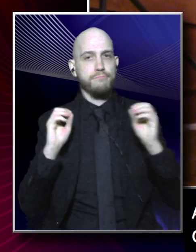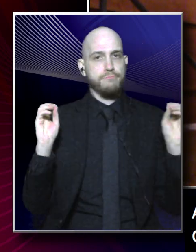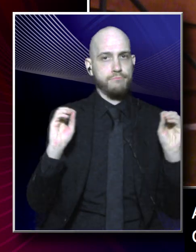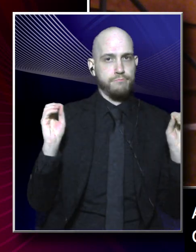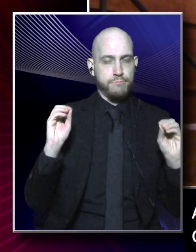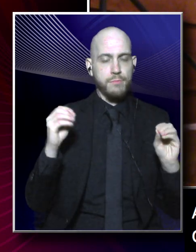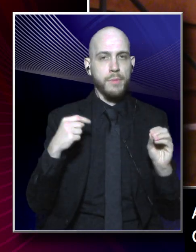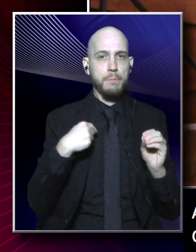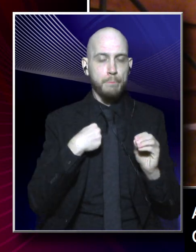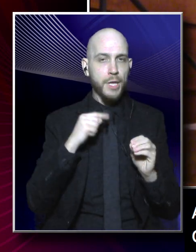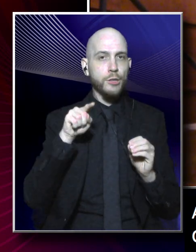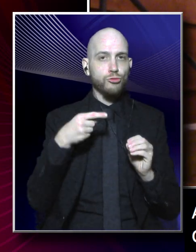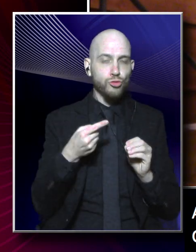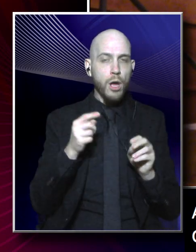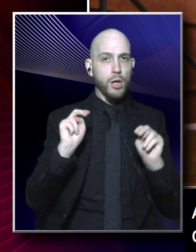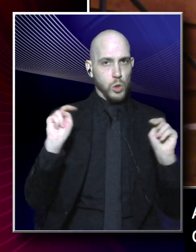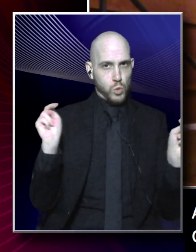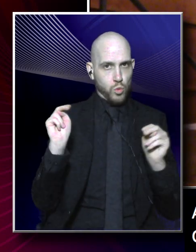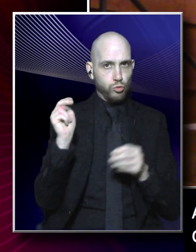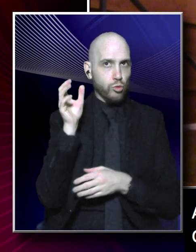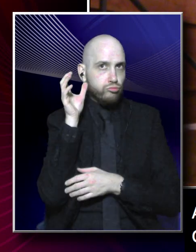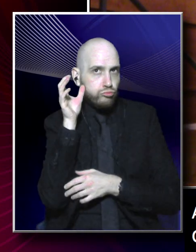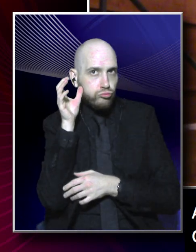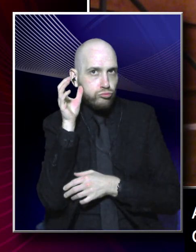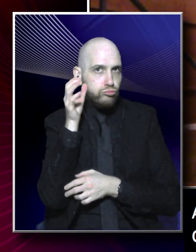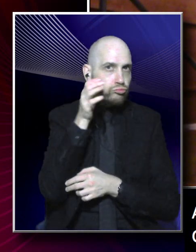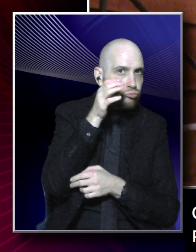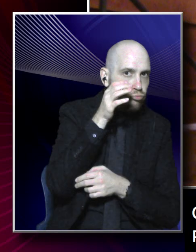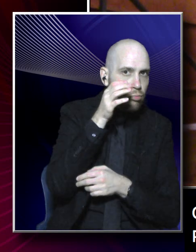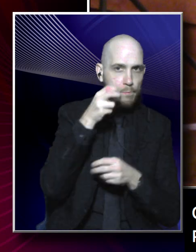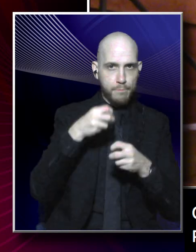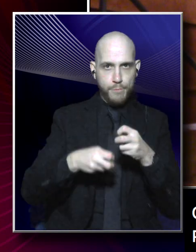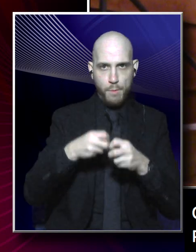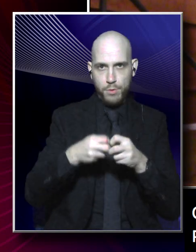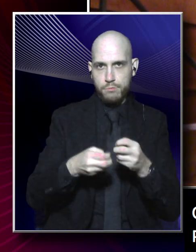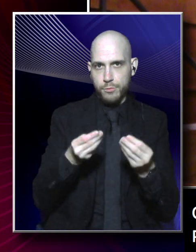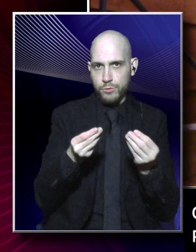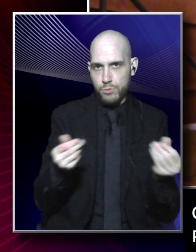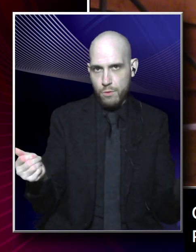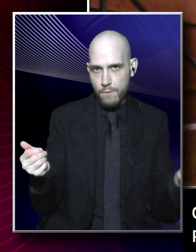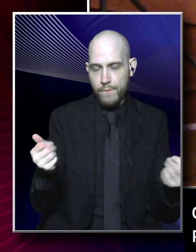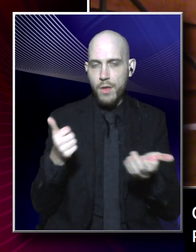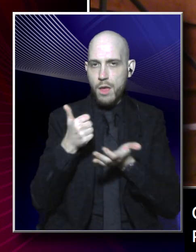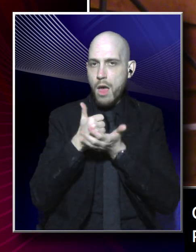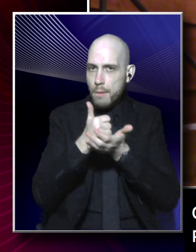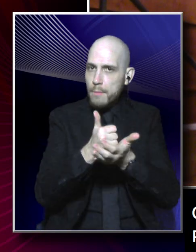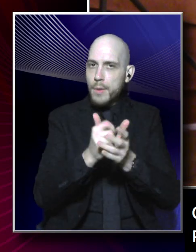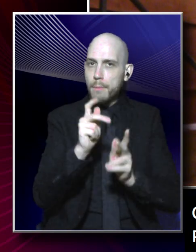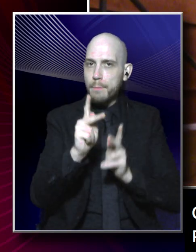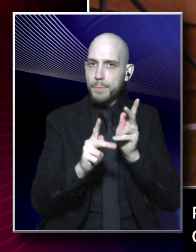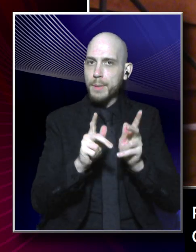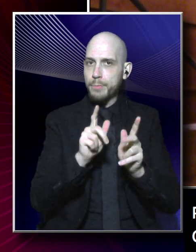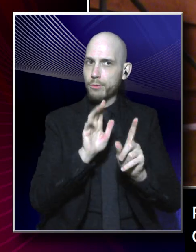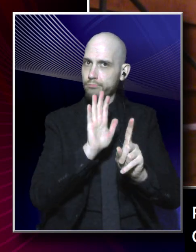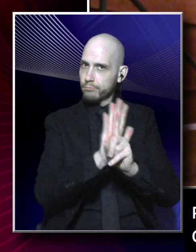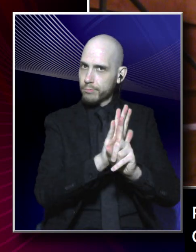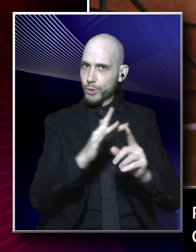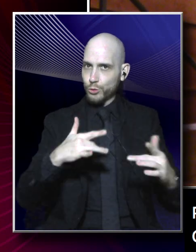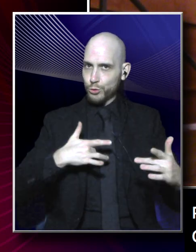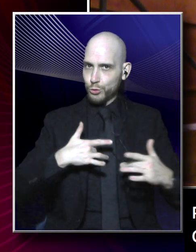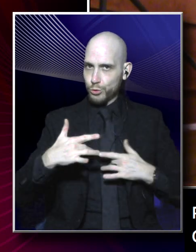listen and hopefully problem solve and help the individuals with the concern find